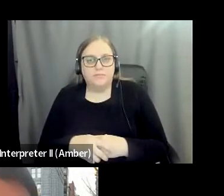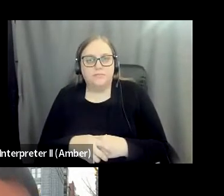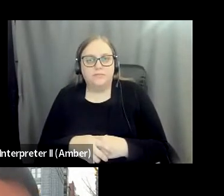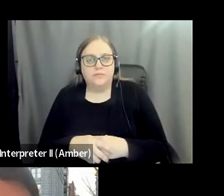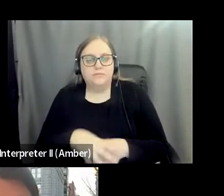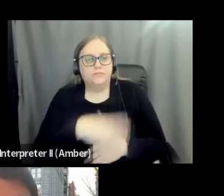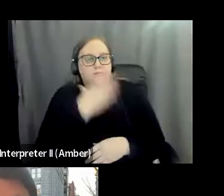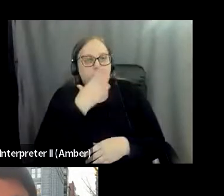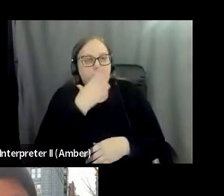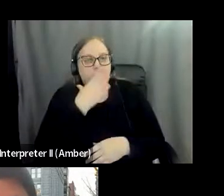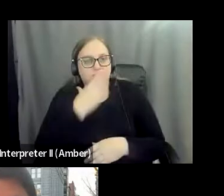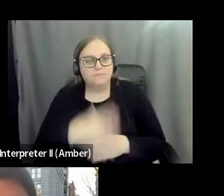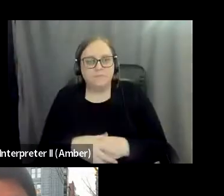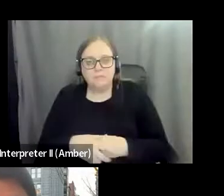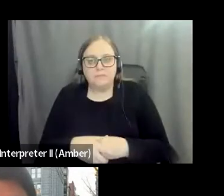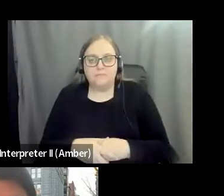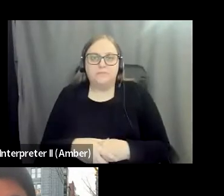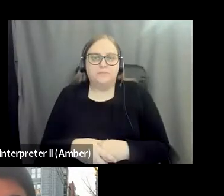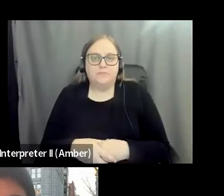Thank you, Mr. Cash.